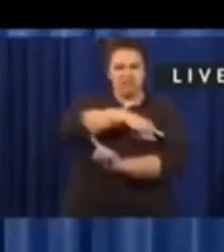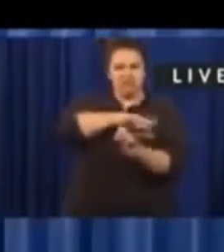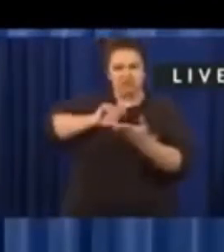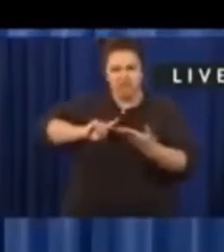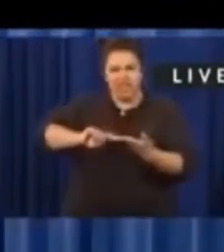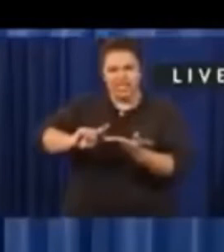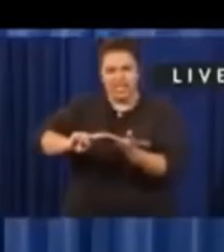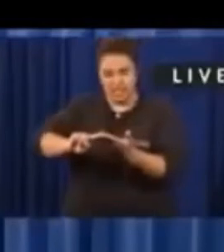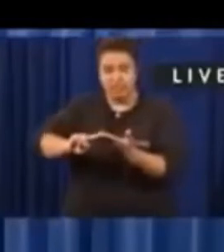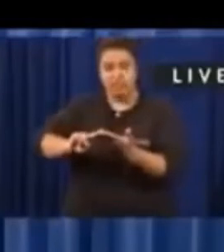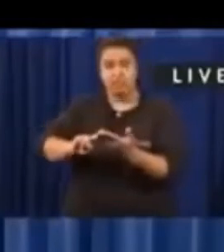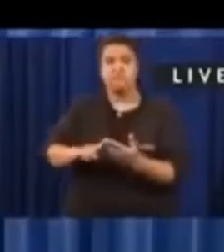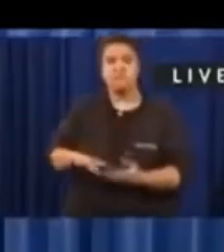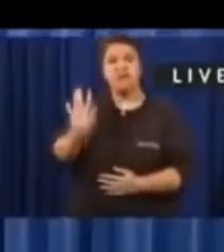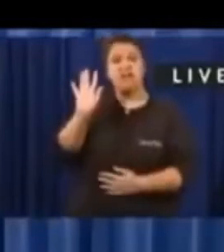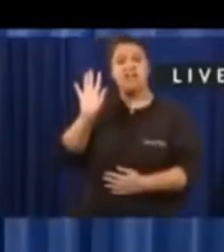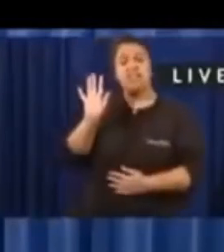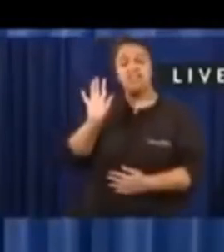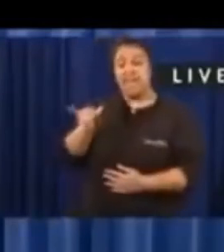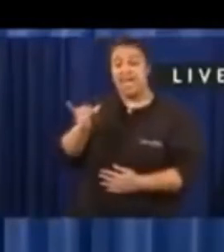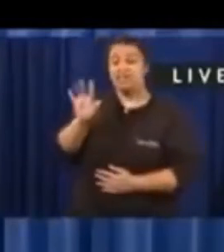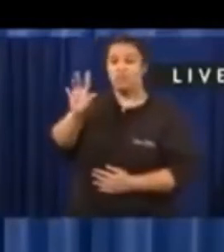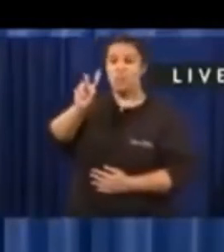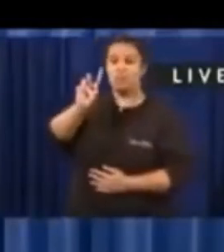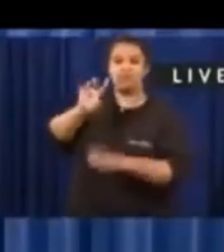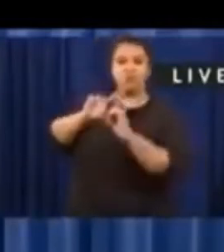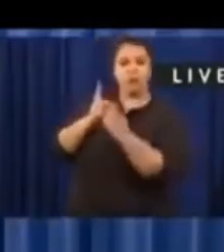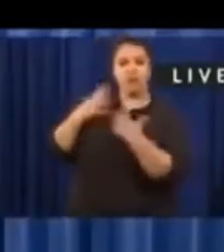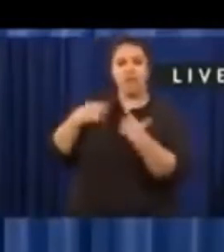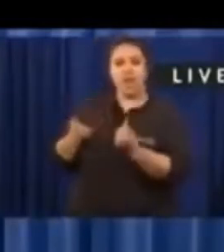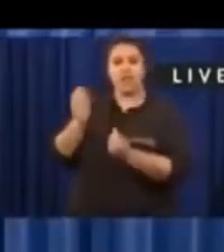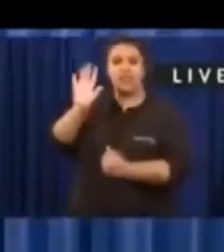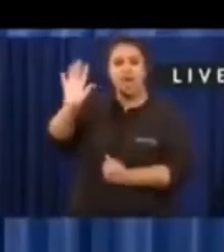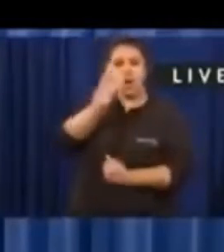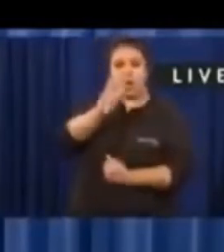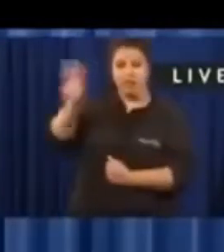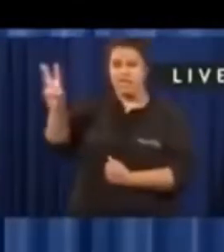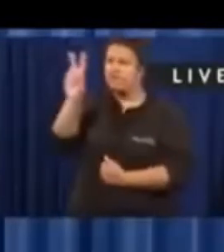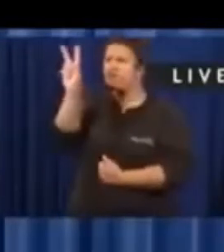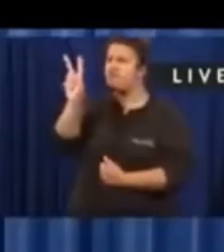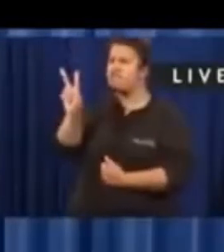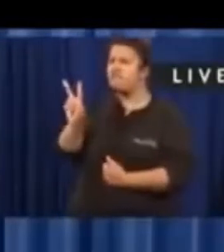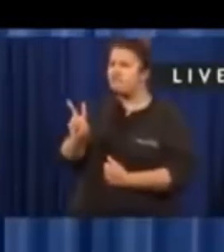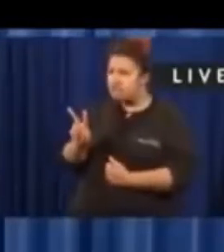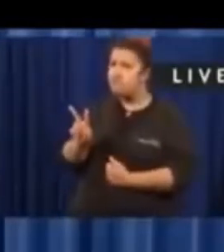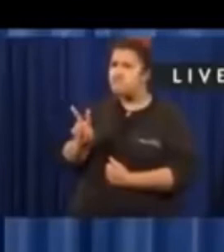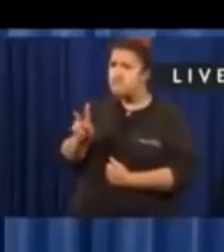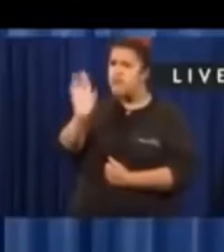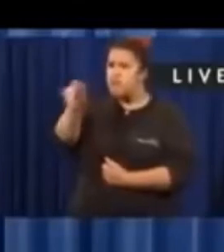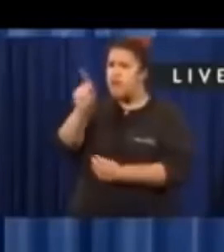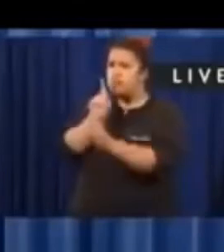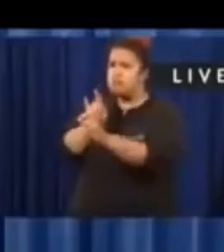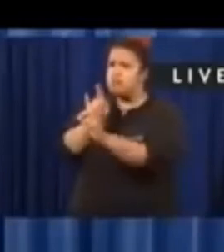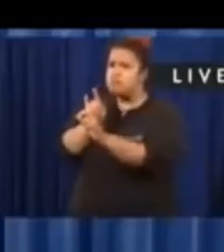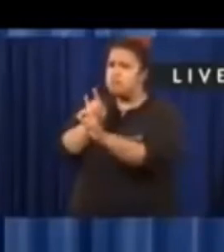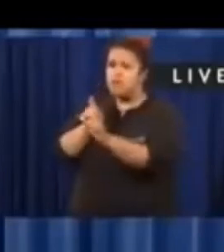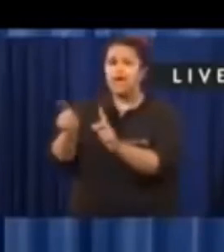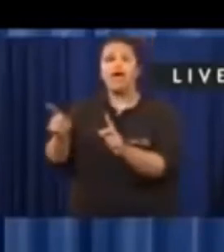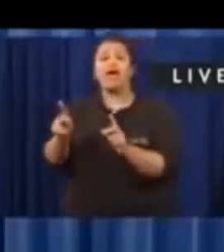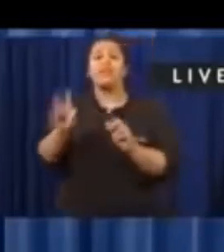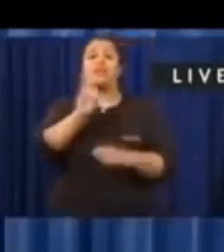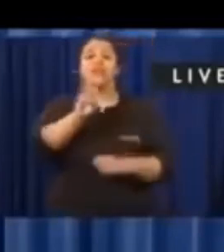tracing seems to be part of a larger social agenda for Partners in Health the site states a vision to rectify